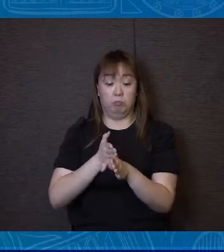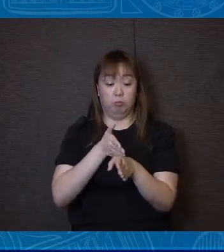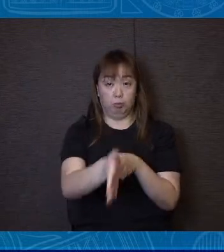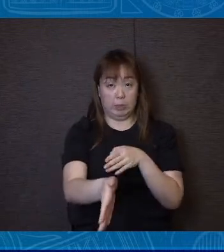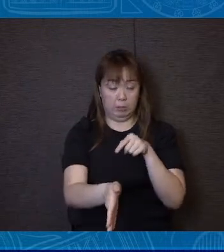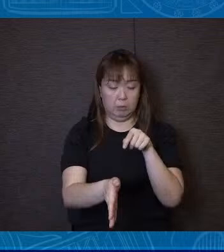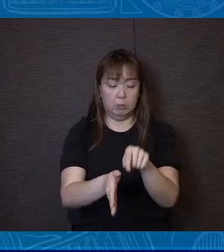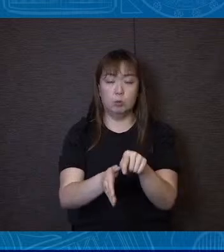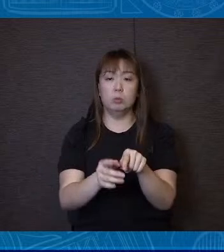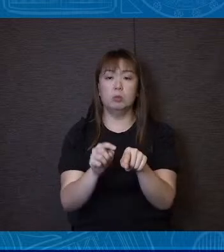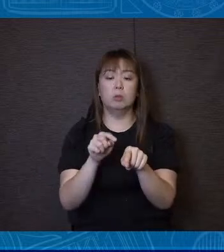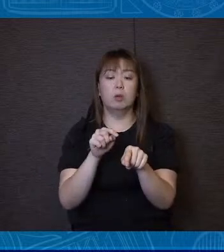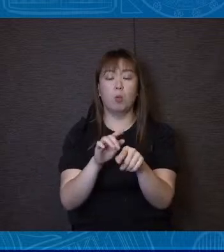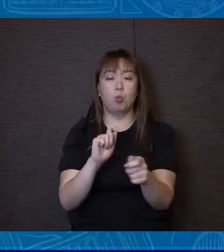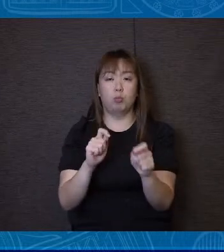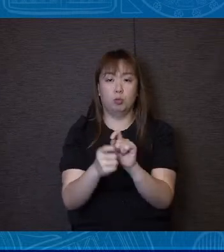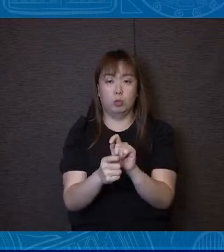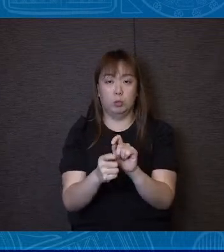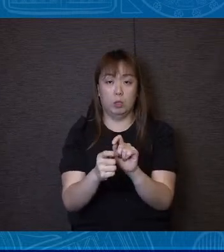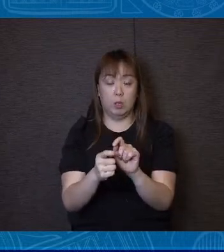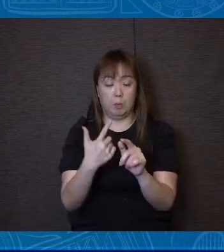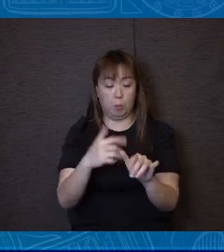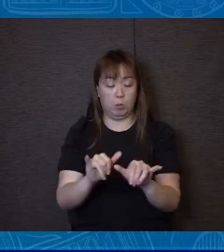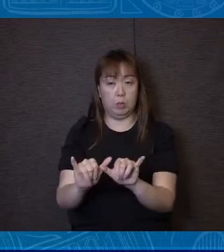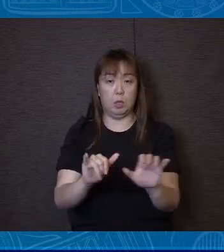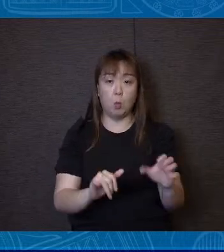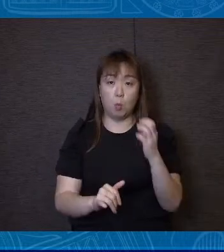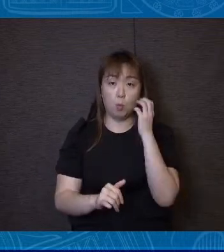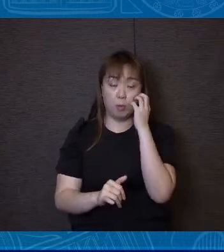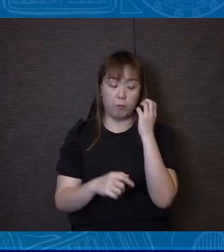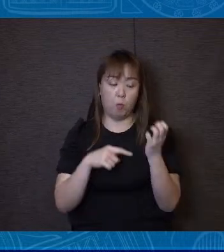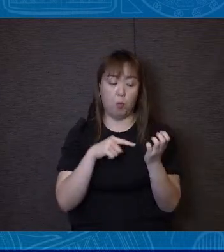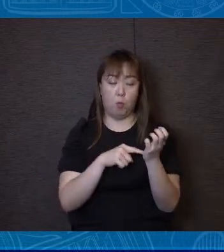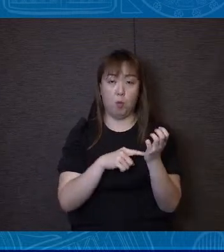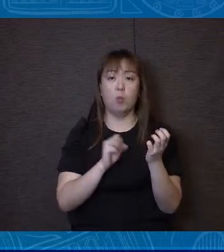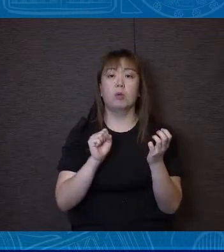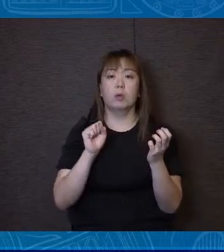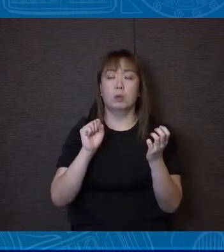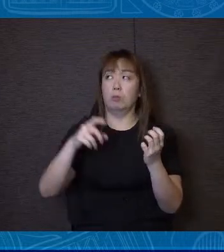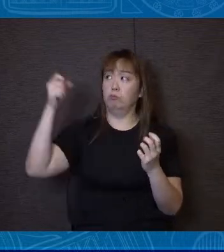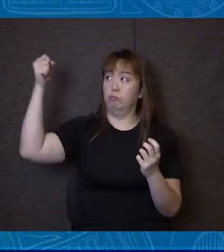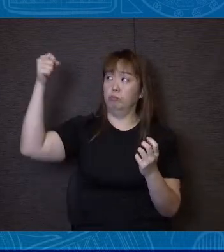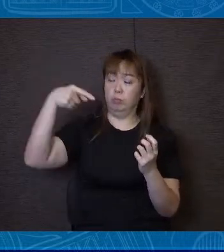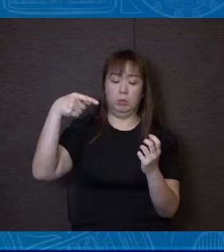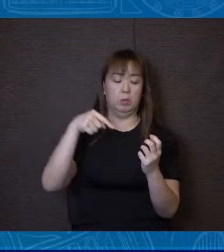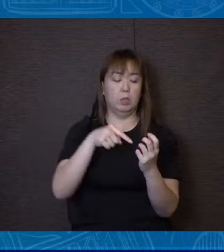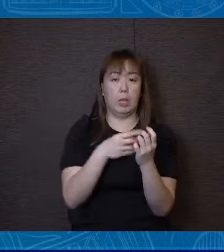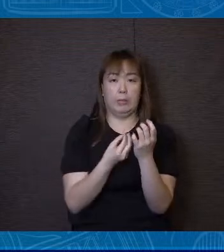everything, because now with your standard handset, you should be able to receive as well the